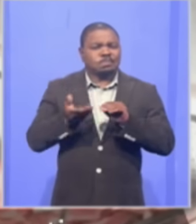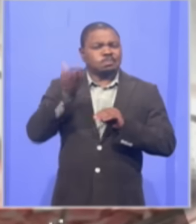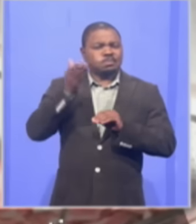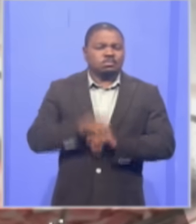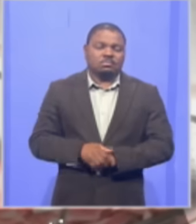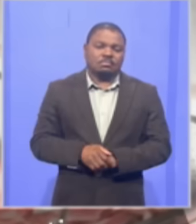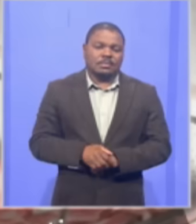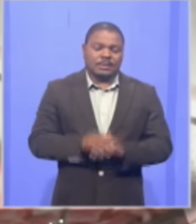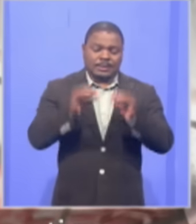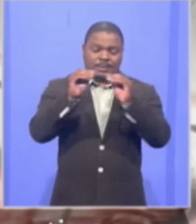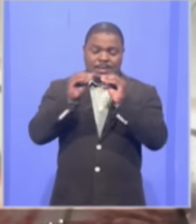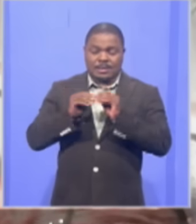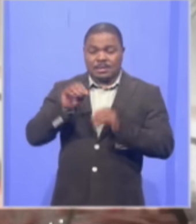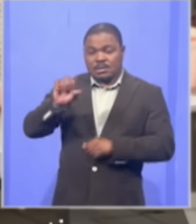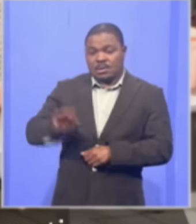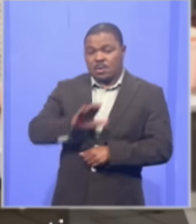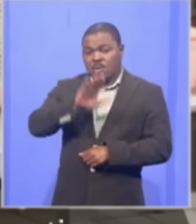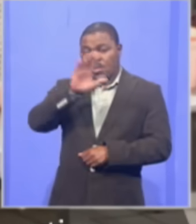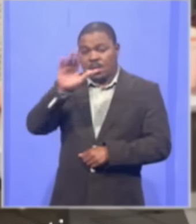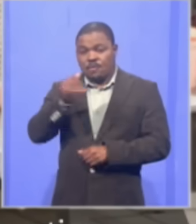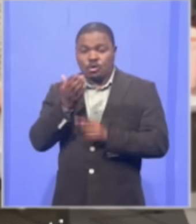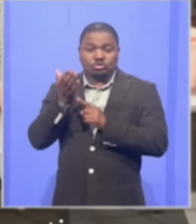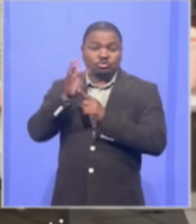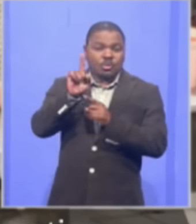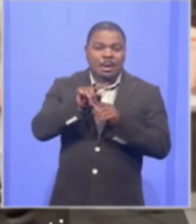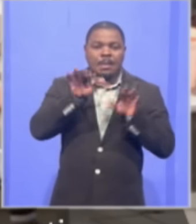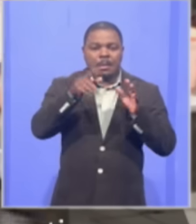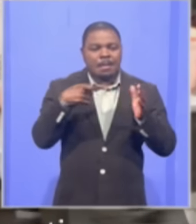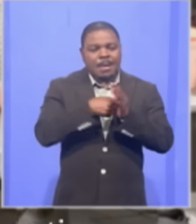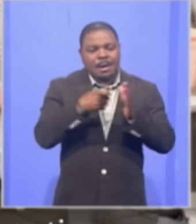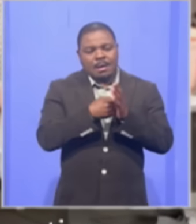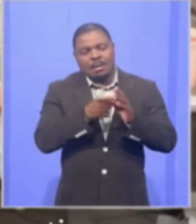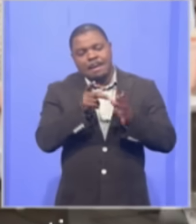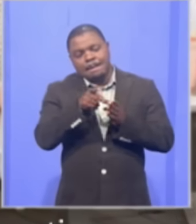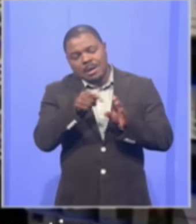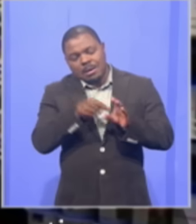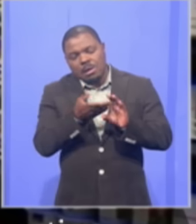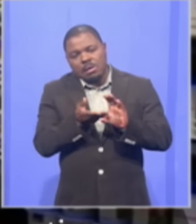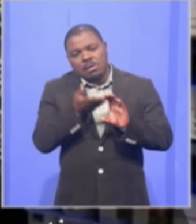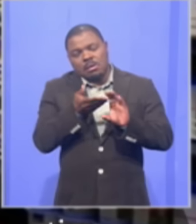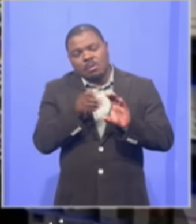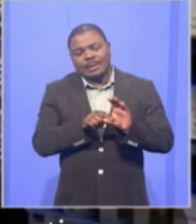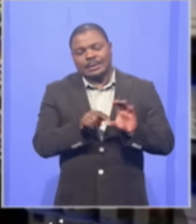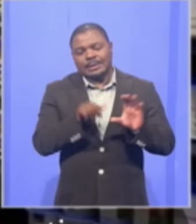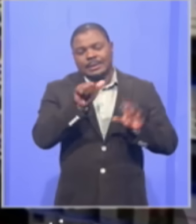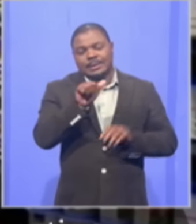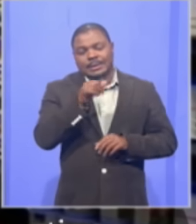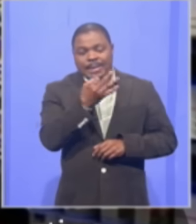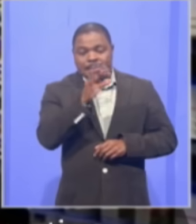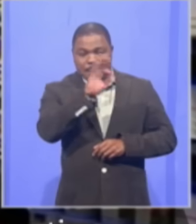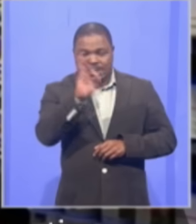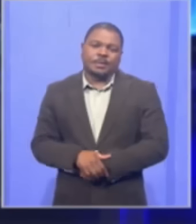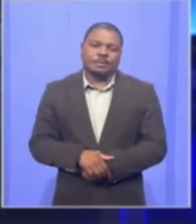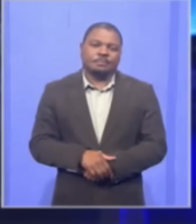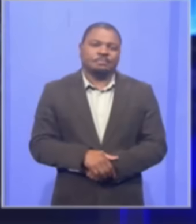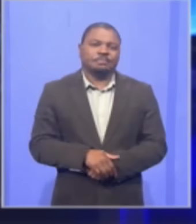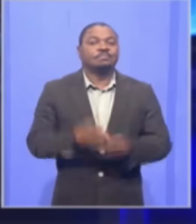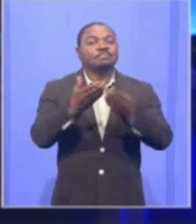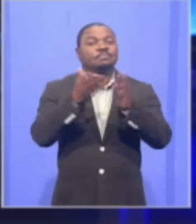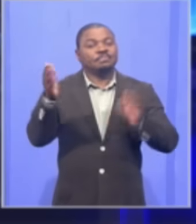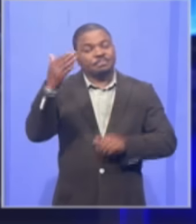Dipalopalo tsa Statistics South Africa di bontsha inflation ya bareki ile ya phahama ka diperesente tse 3 ka kgwedi ya Phuptjane.